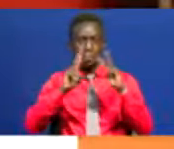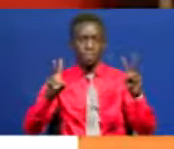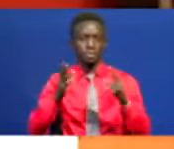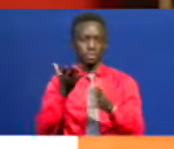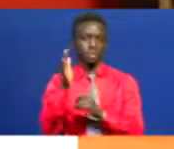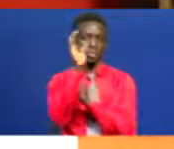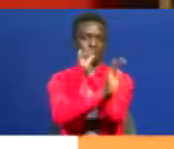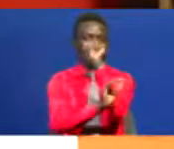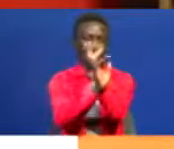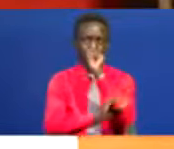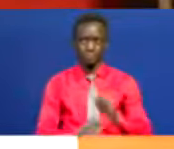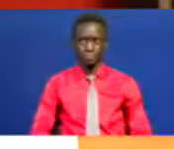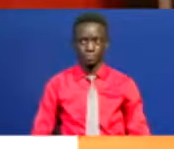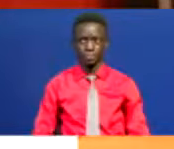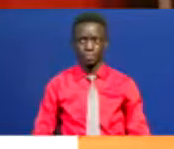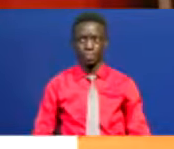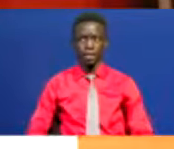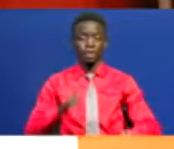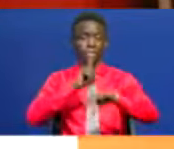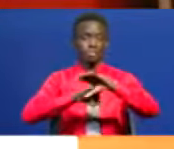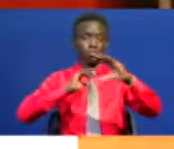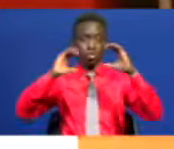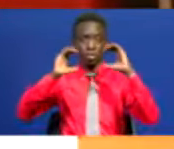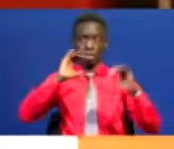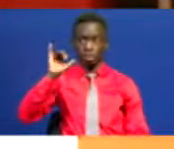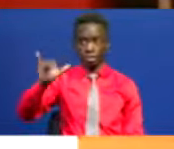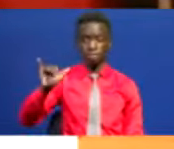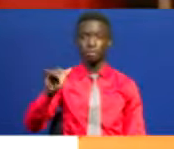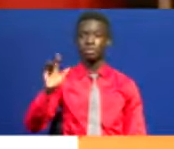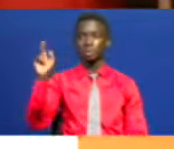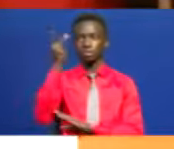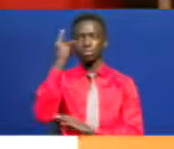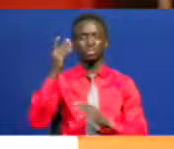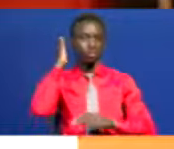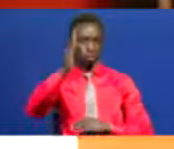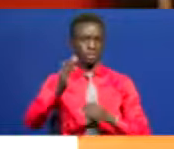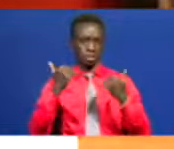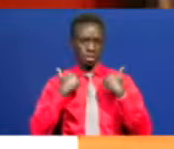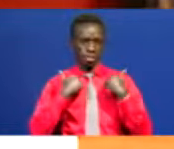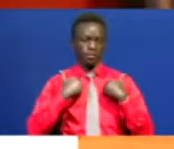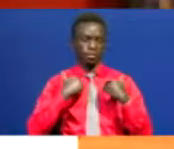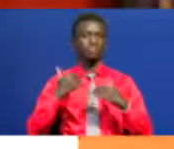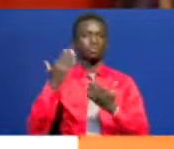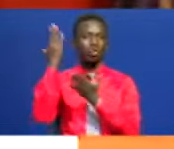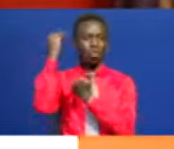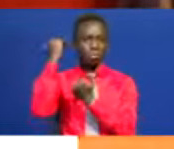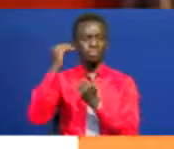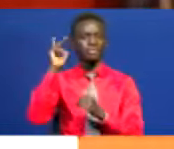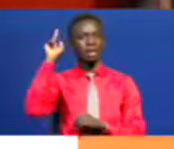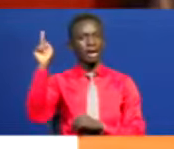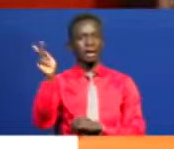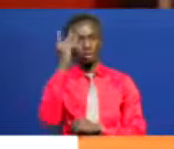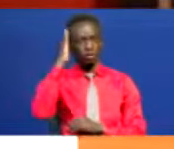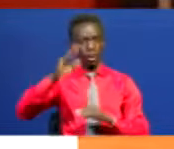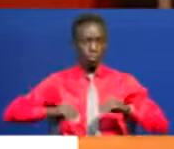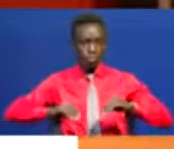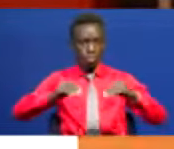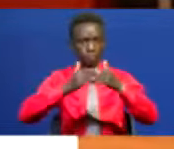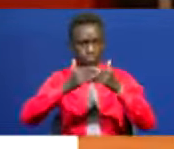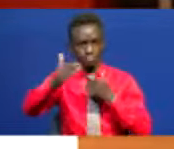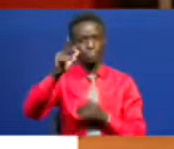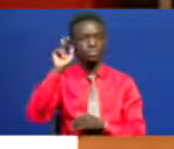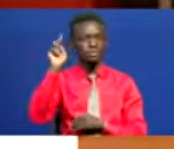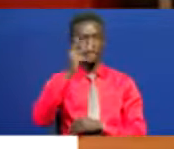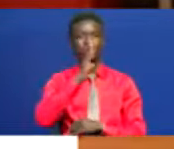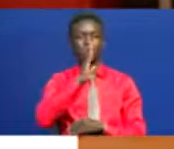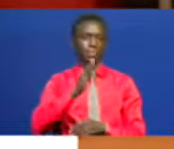Na katika mazungumzo hayo, basi Kenya itakuwa na matumaini, Kenya itasonga mbele, Kenya itakuwa Kenya ya kila moja wetu. Hiyo ndio